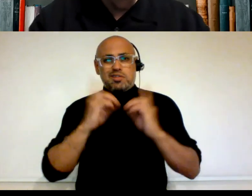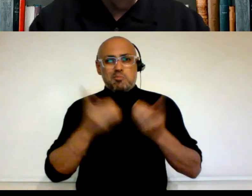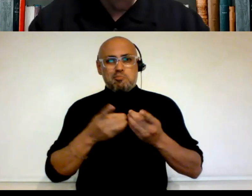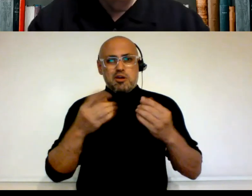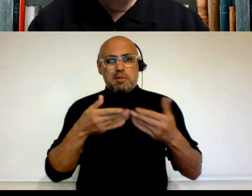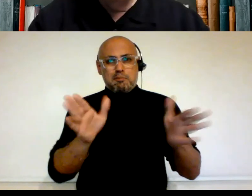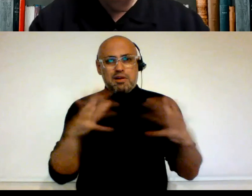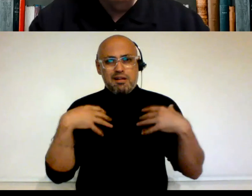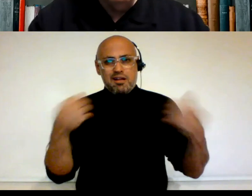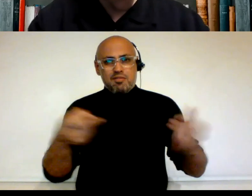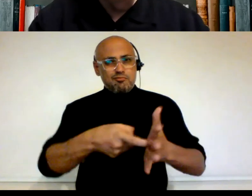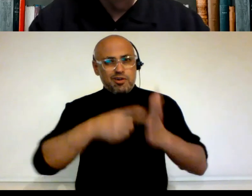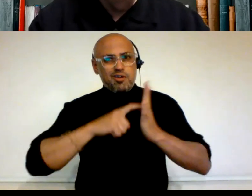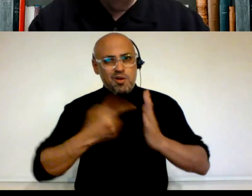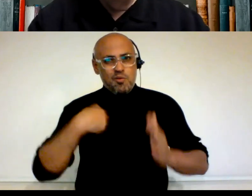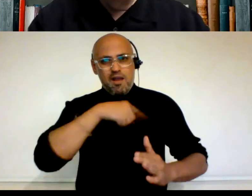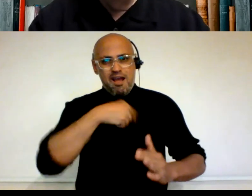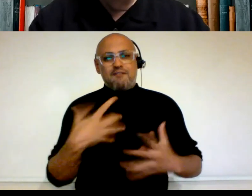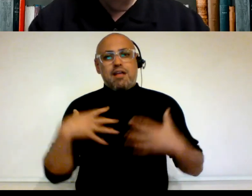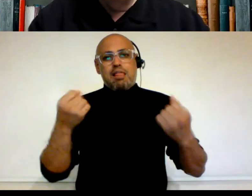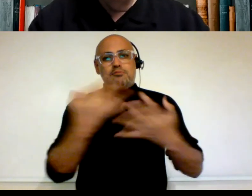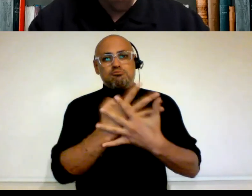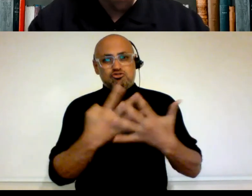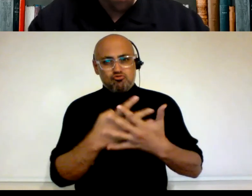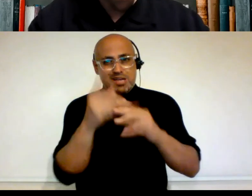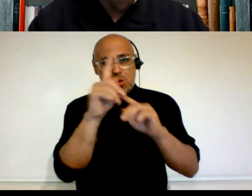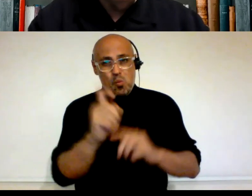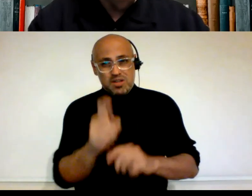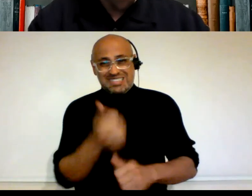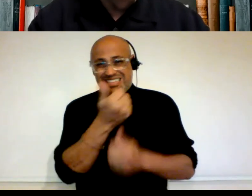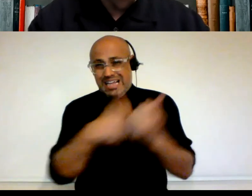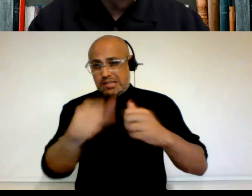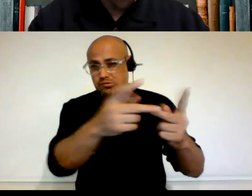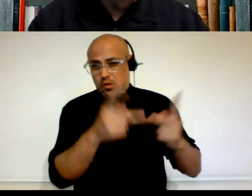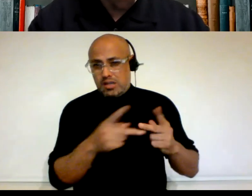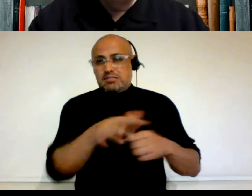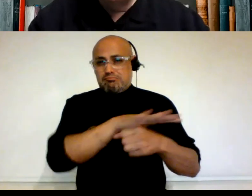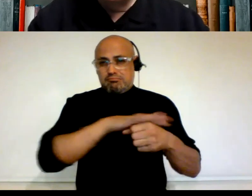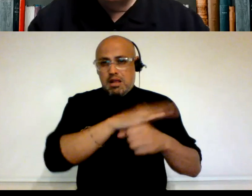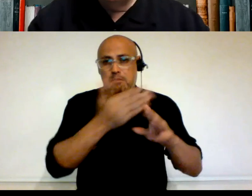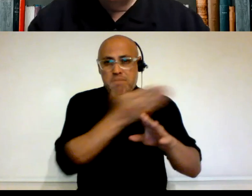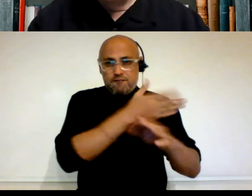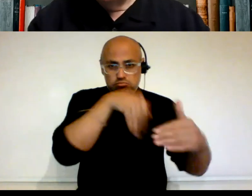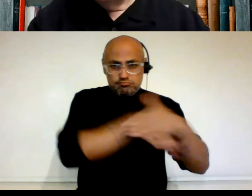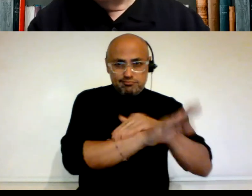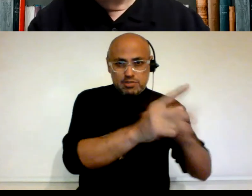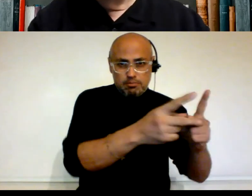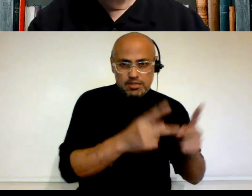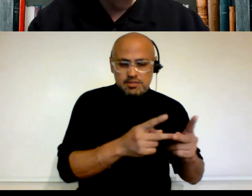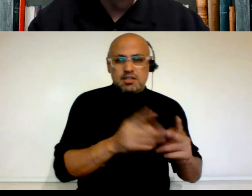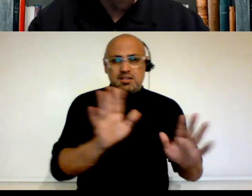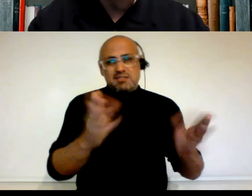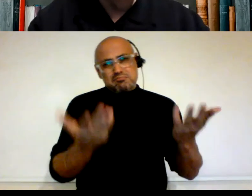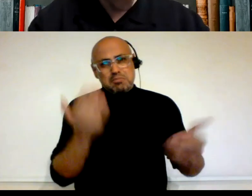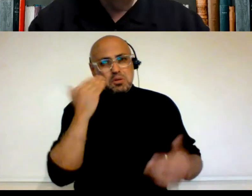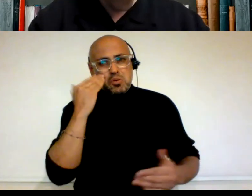has mandated that we have health screening questions at every location before accessing a site. I mean, you're probably familiar with that when going